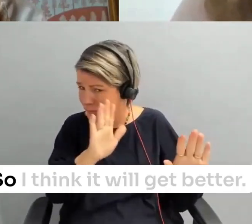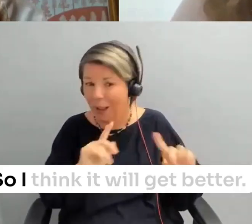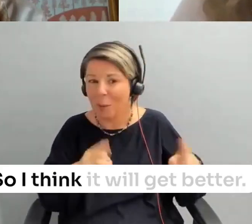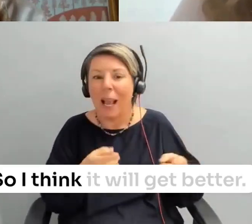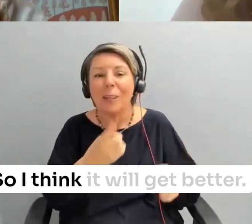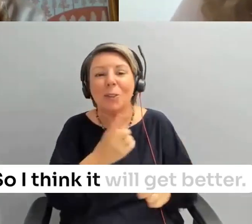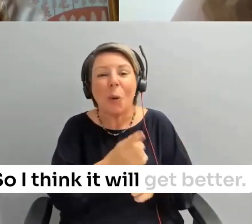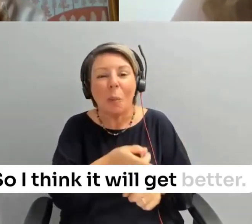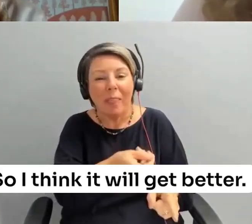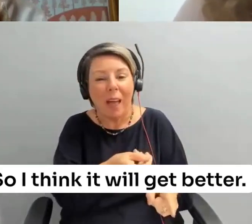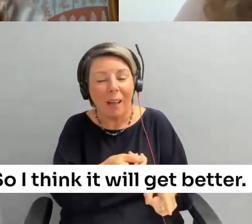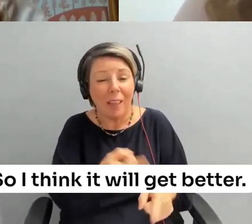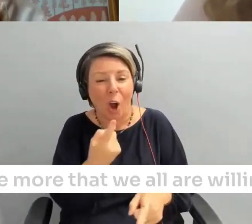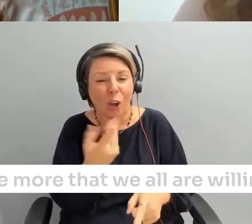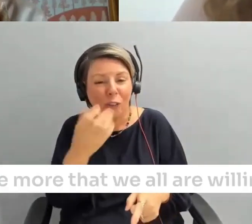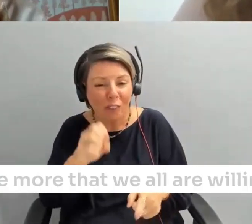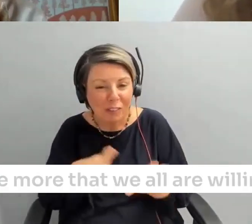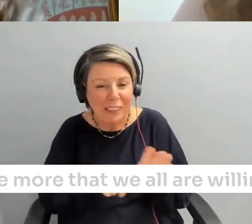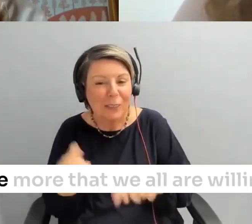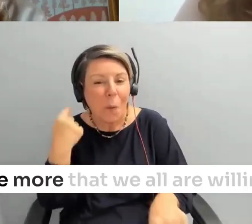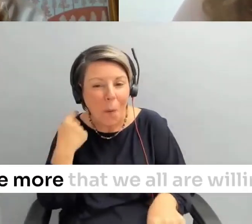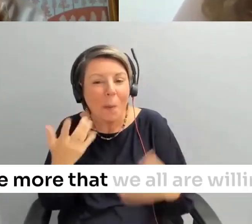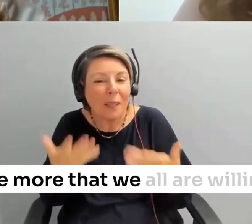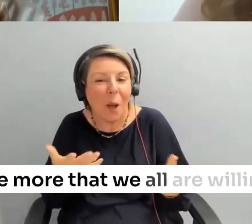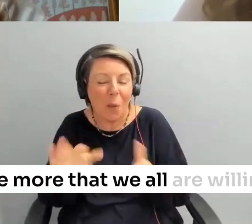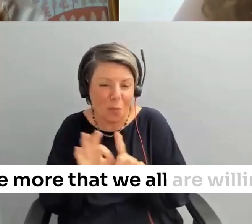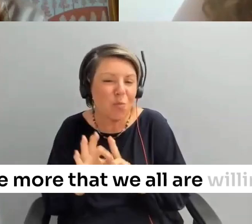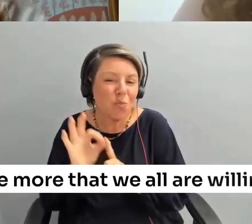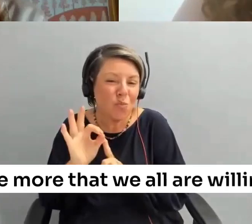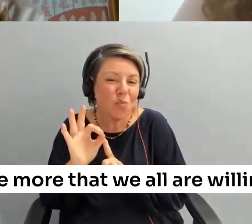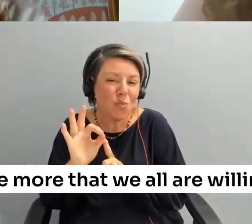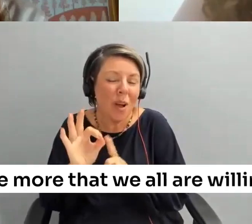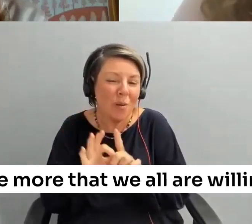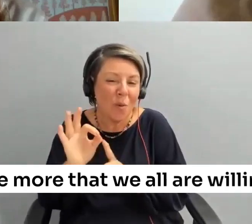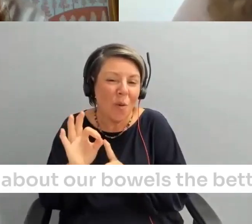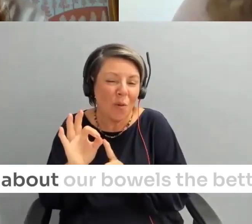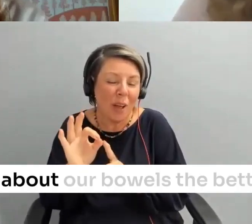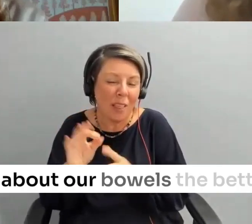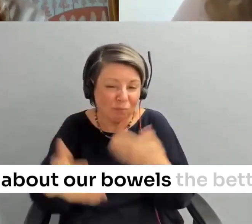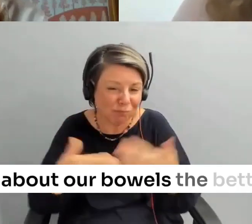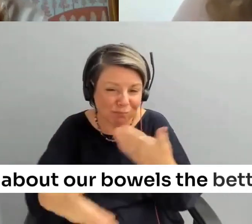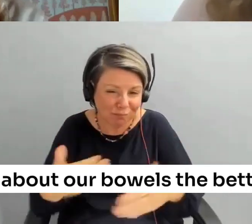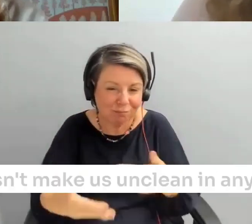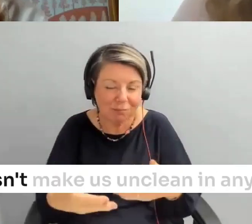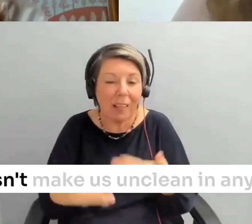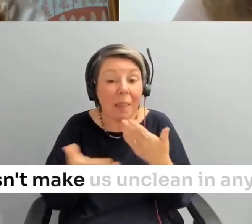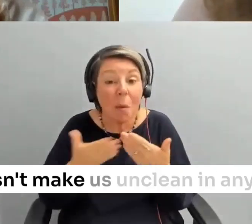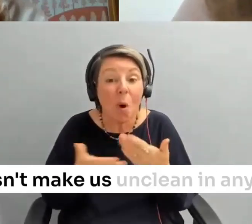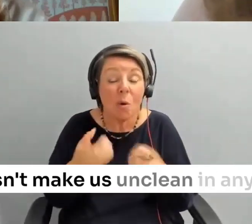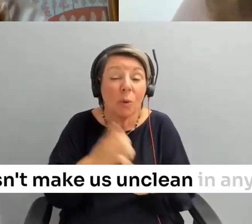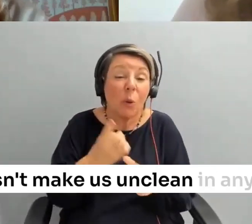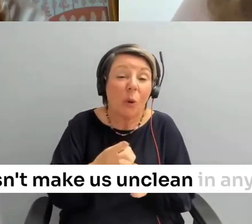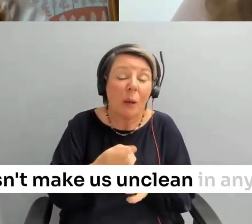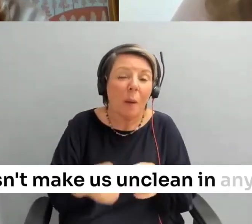So I think it will get better. But the more that we all are willing to talk about our bowels, the better. It doesn't make